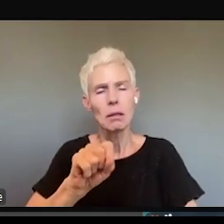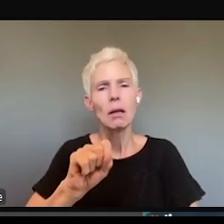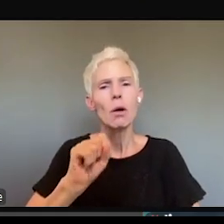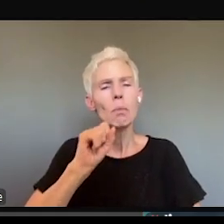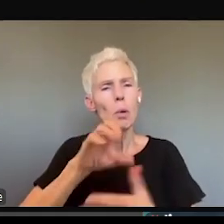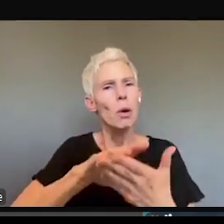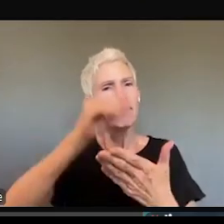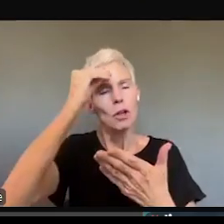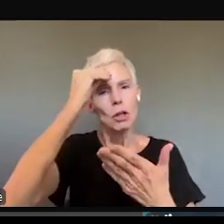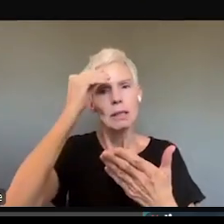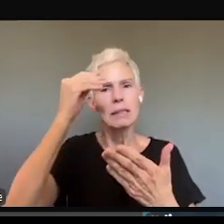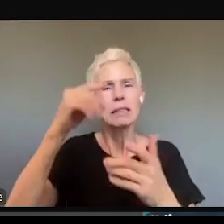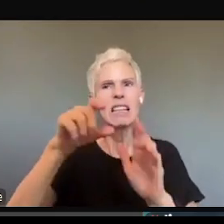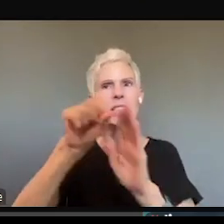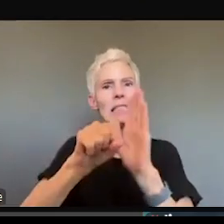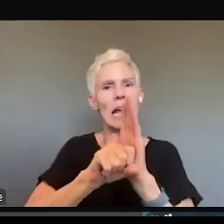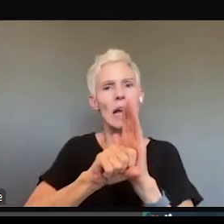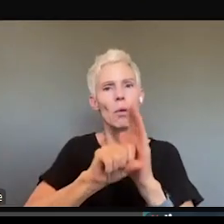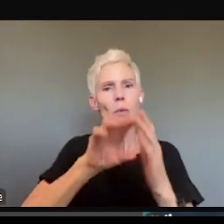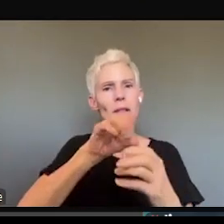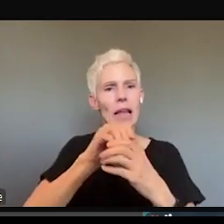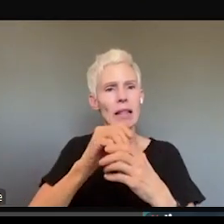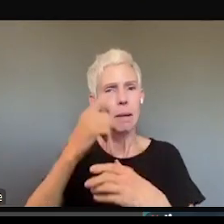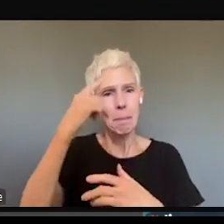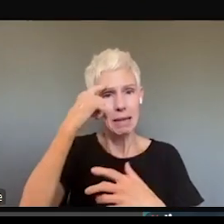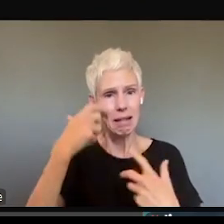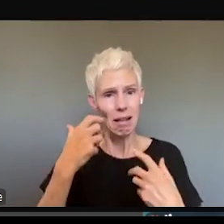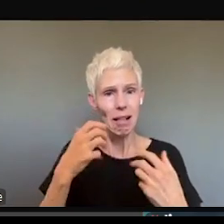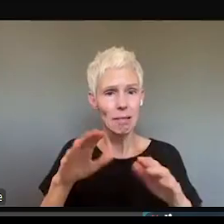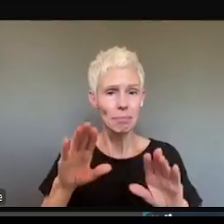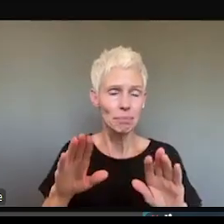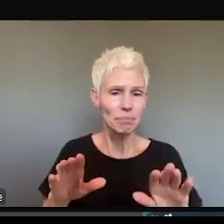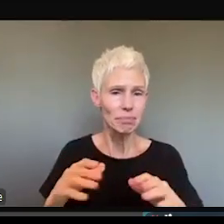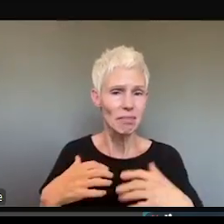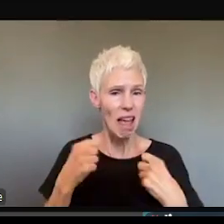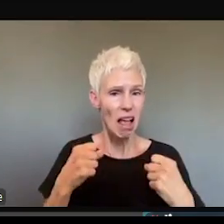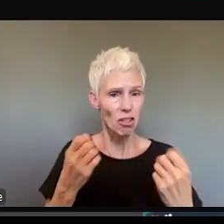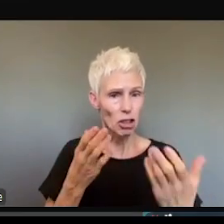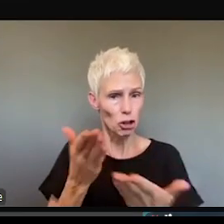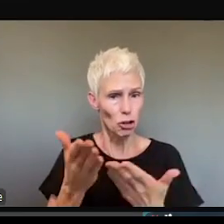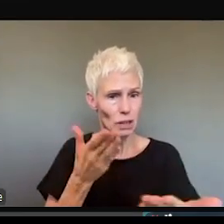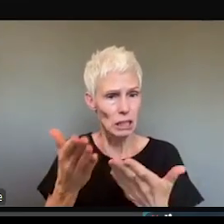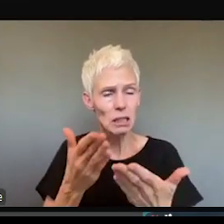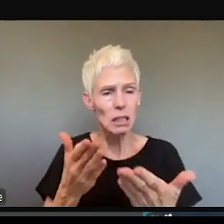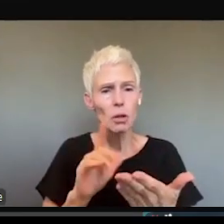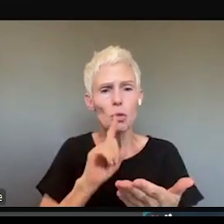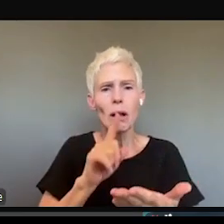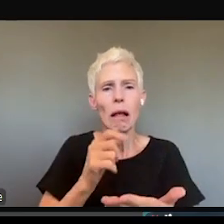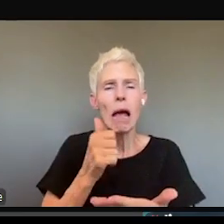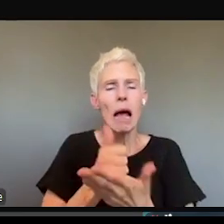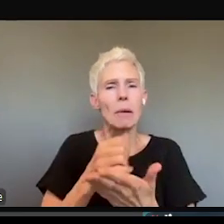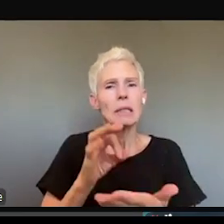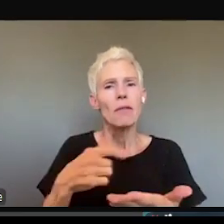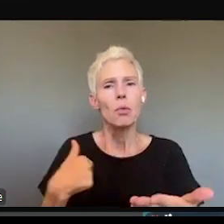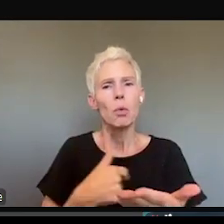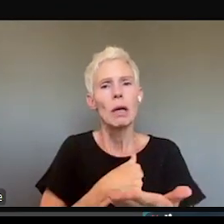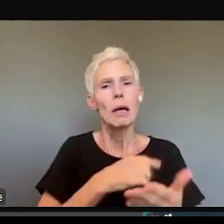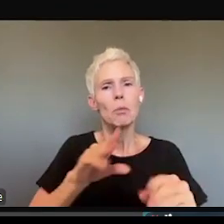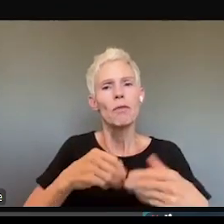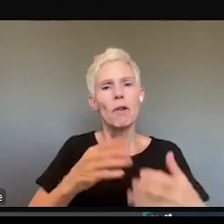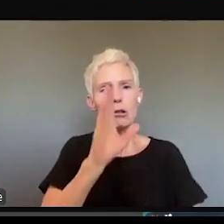health services right now, it really is helpful to provide